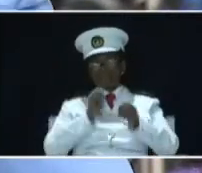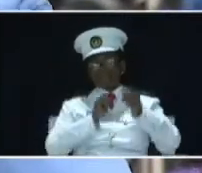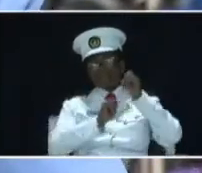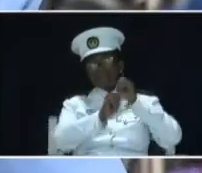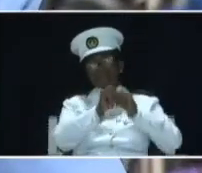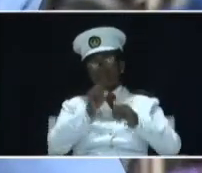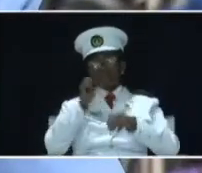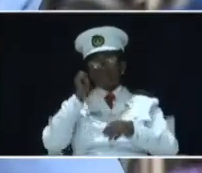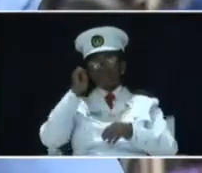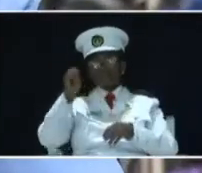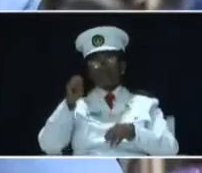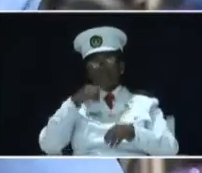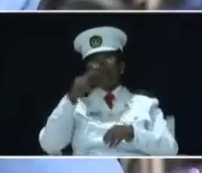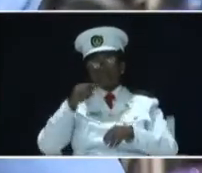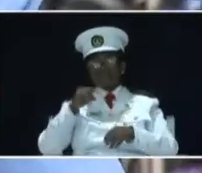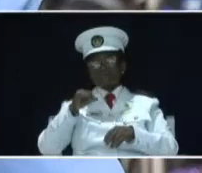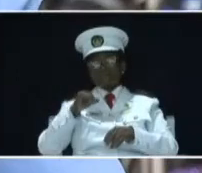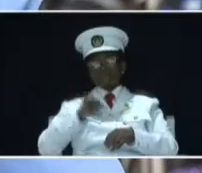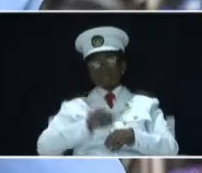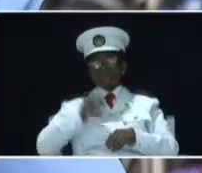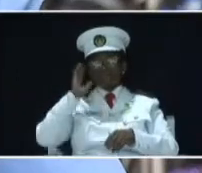he said they will send birds,